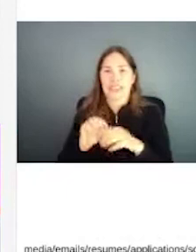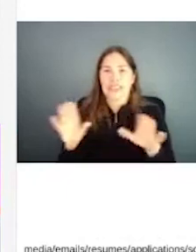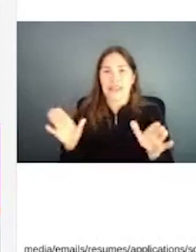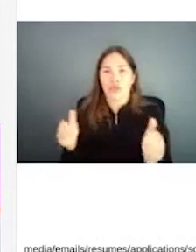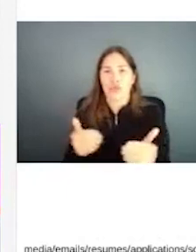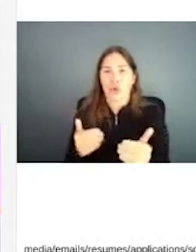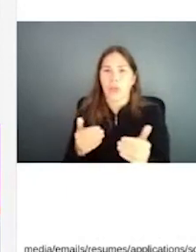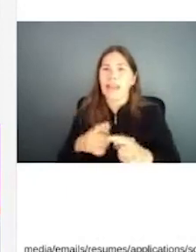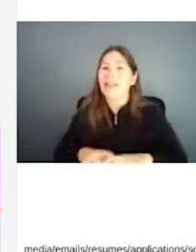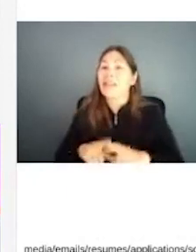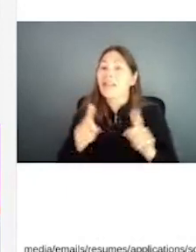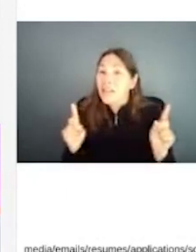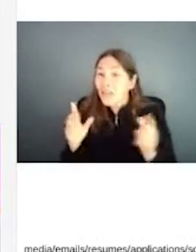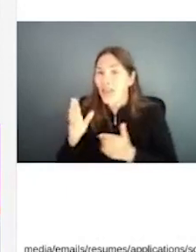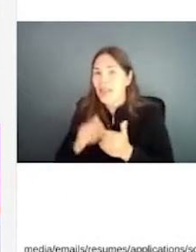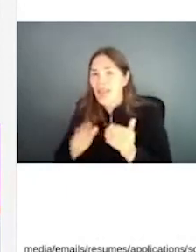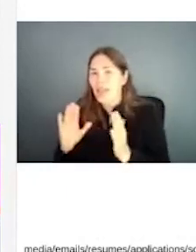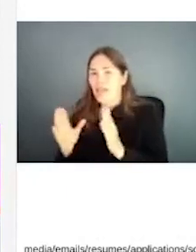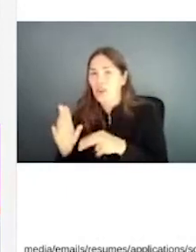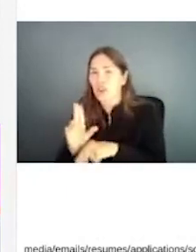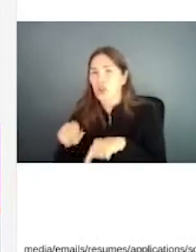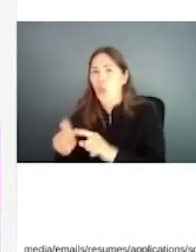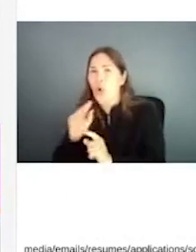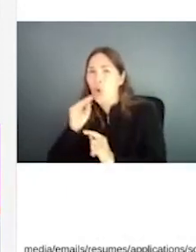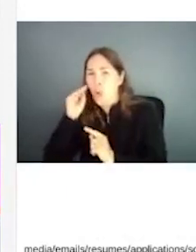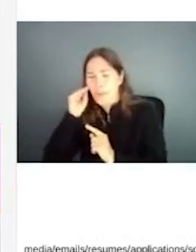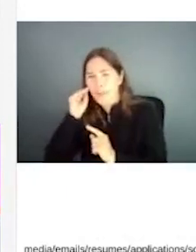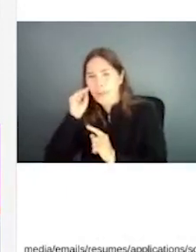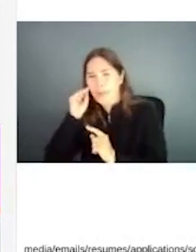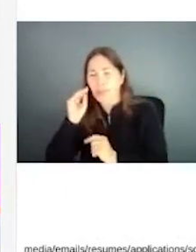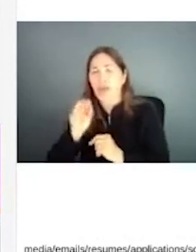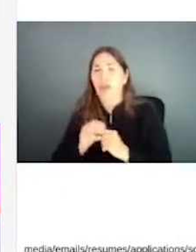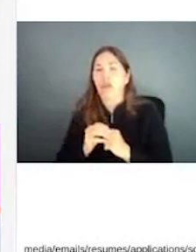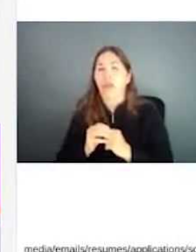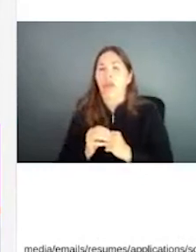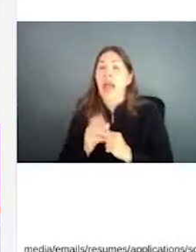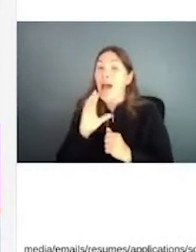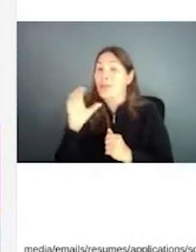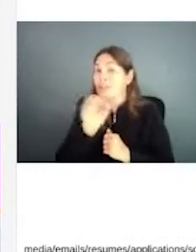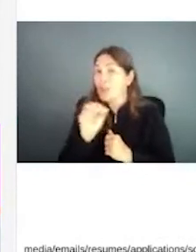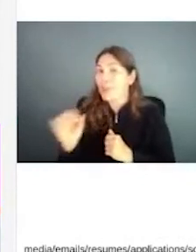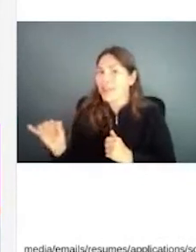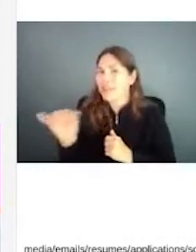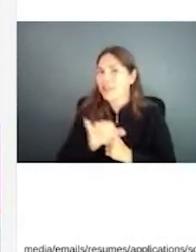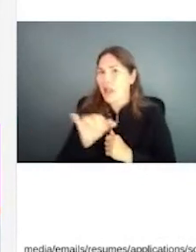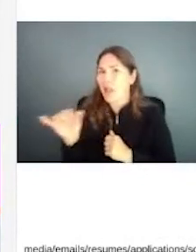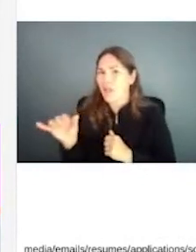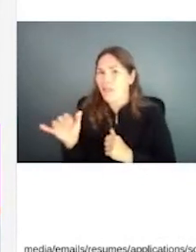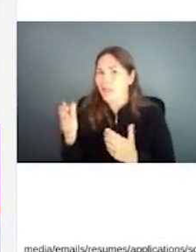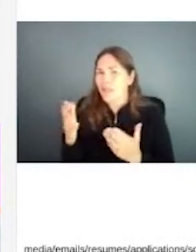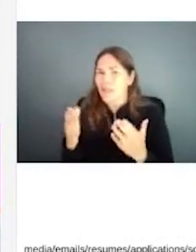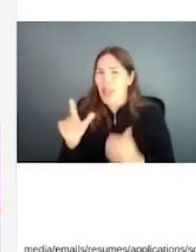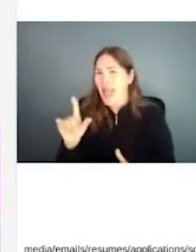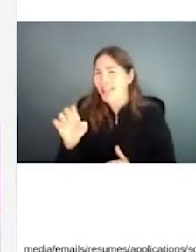could be different than the version that they're using at home. I'm assuming it's the same in other